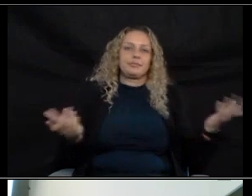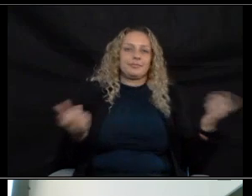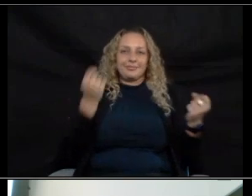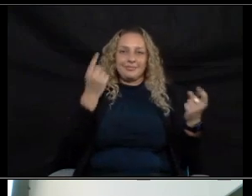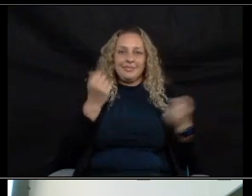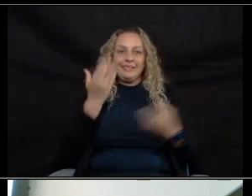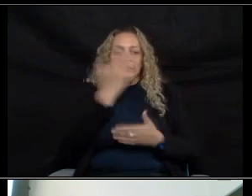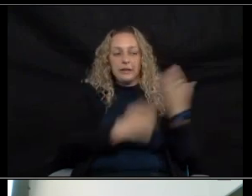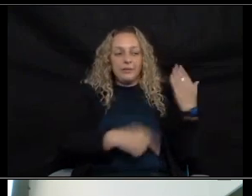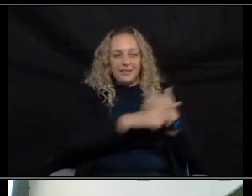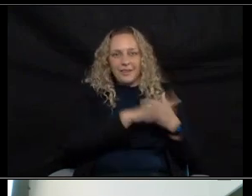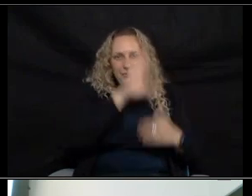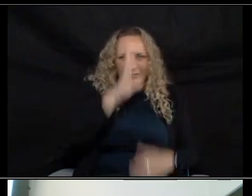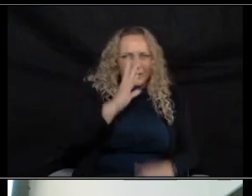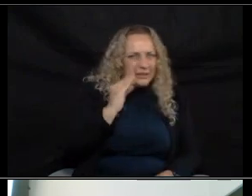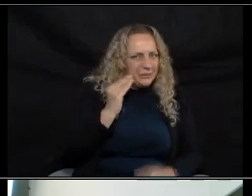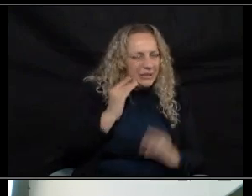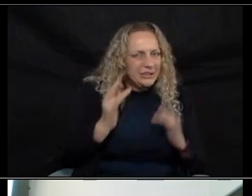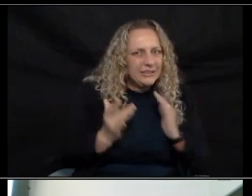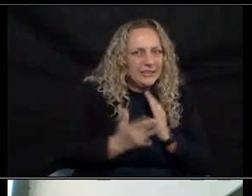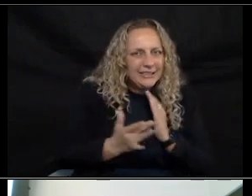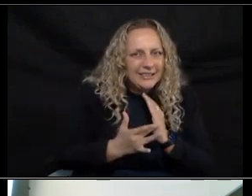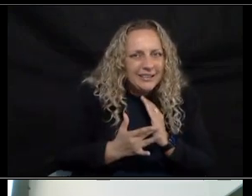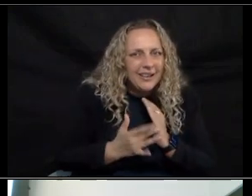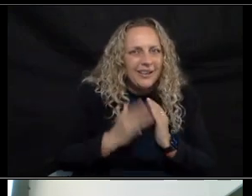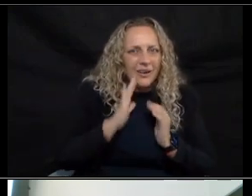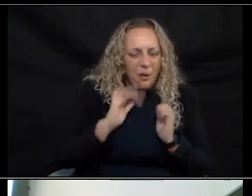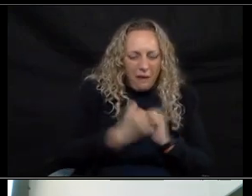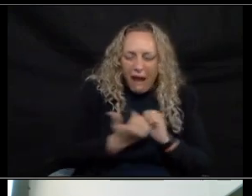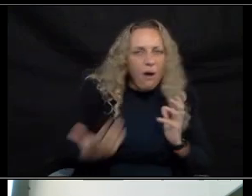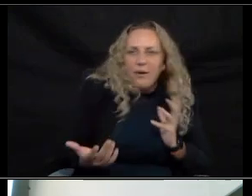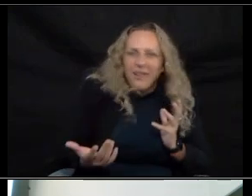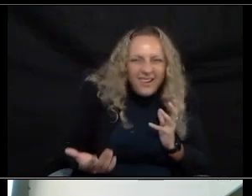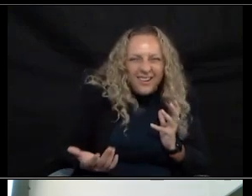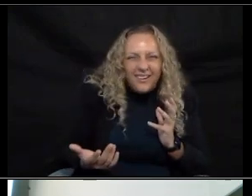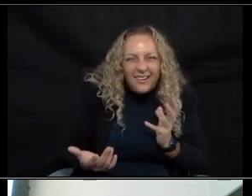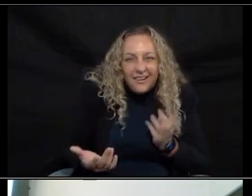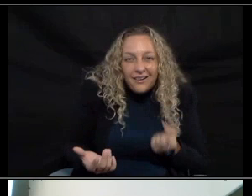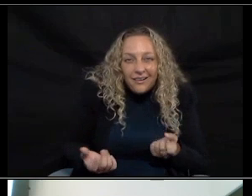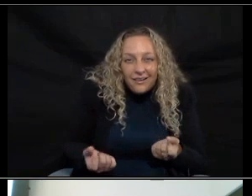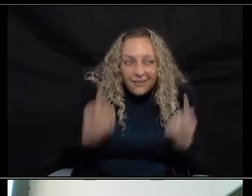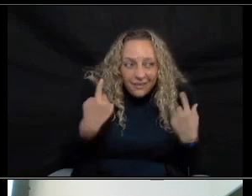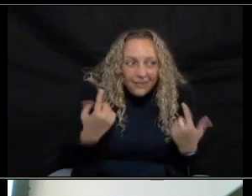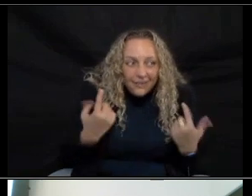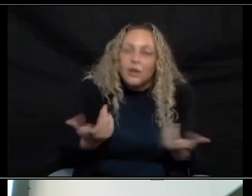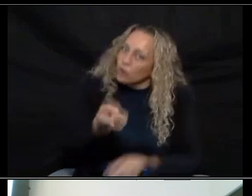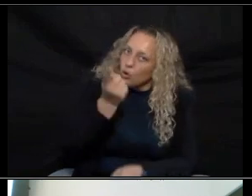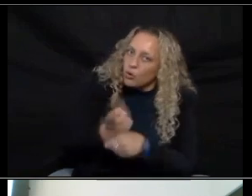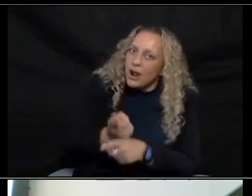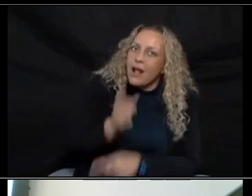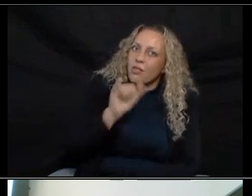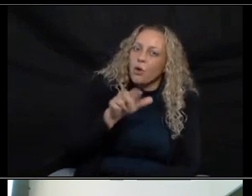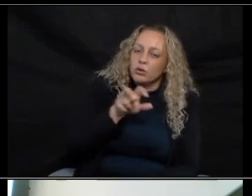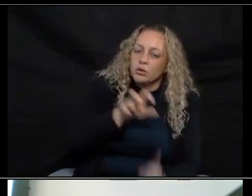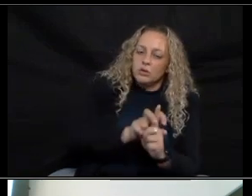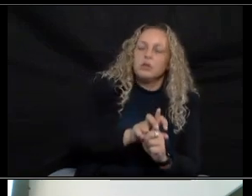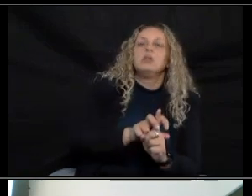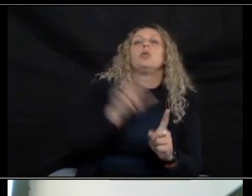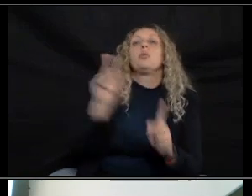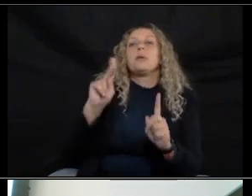had internet connectivity. They're not going to know those skills. They just don't have them. And so, Commissioner, you are correct. The Navigators will be going into